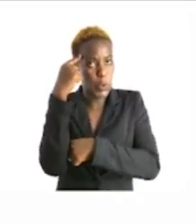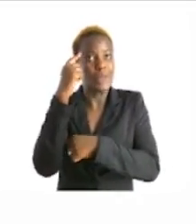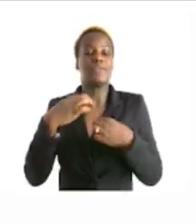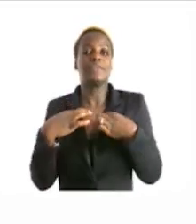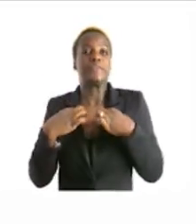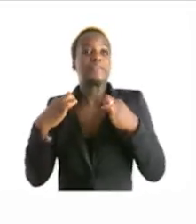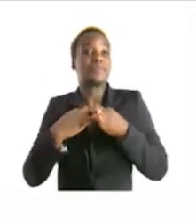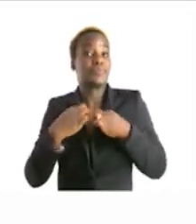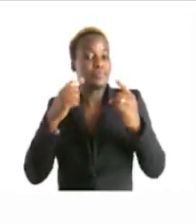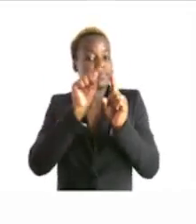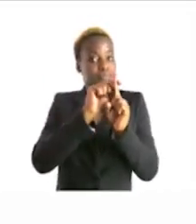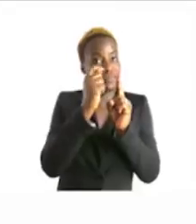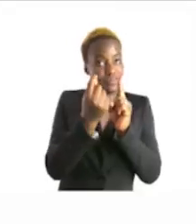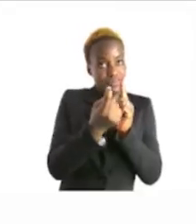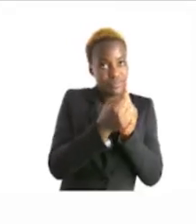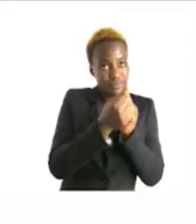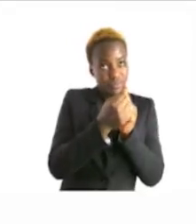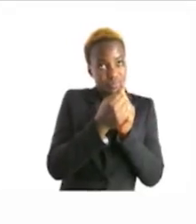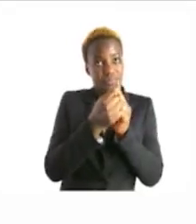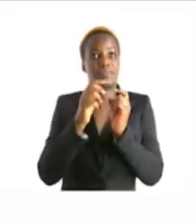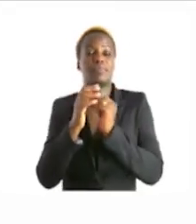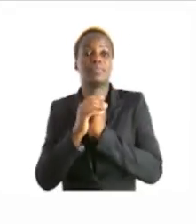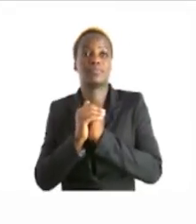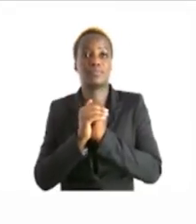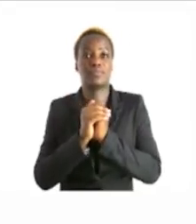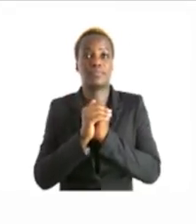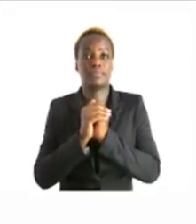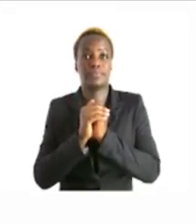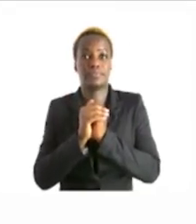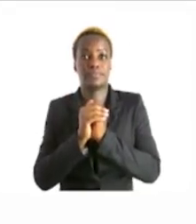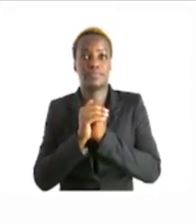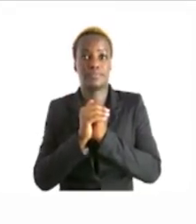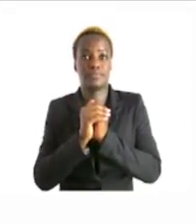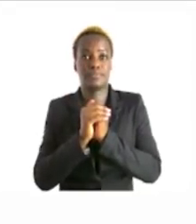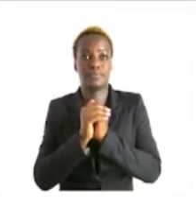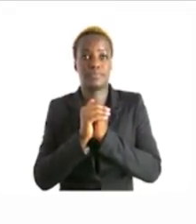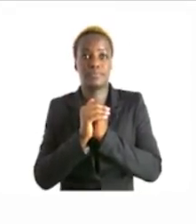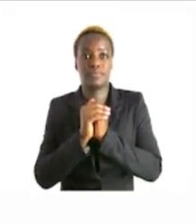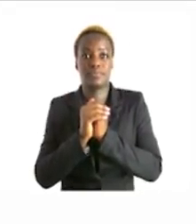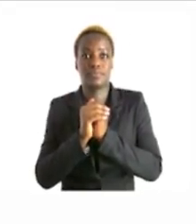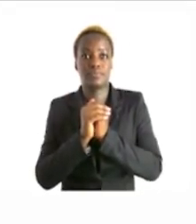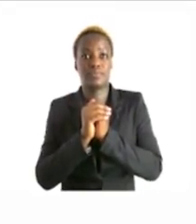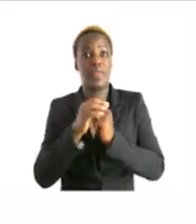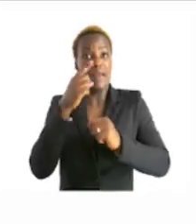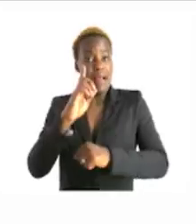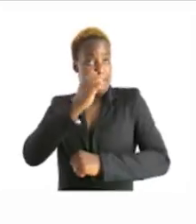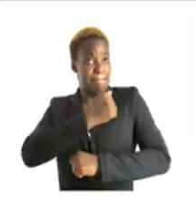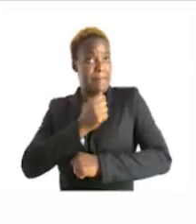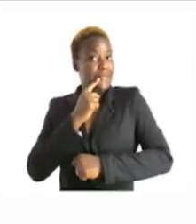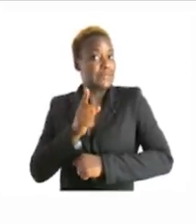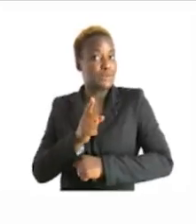so she was going to the party in her traditional dress mother said